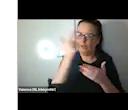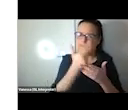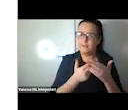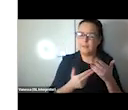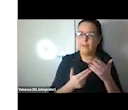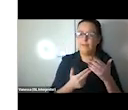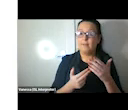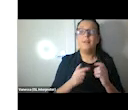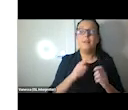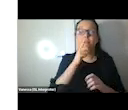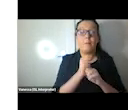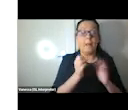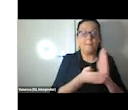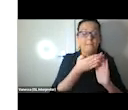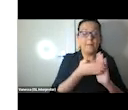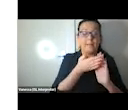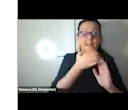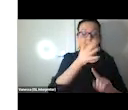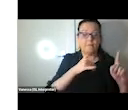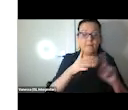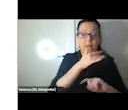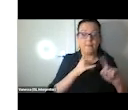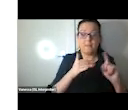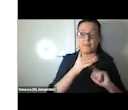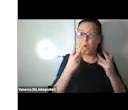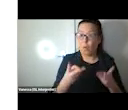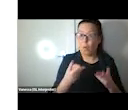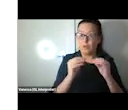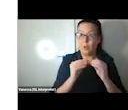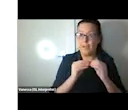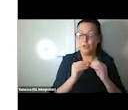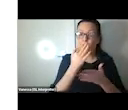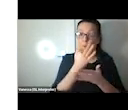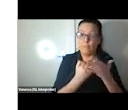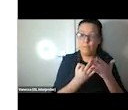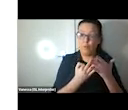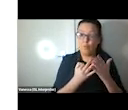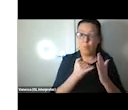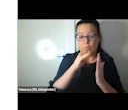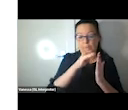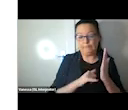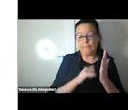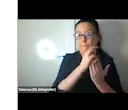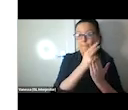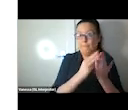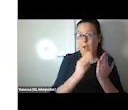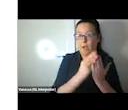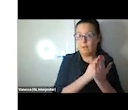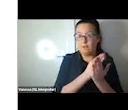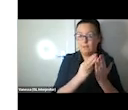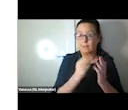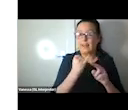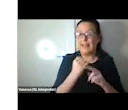I wanted to draw your attention to a number of sections in the UN CRPD. So first of all, something that